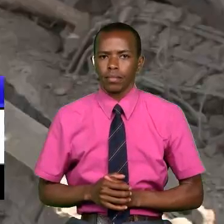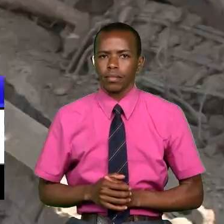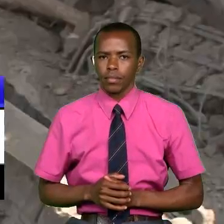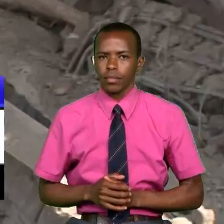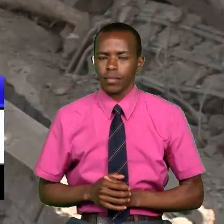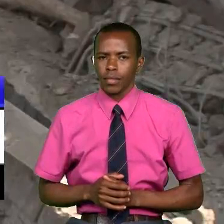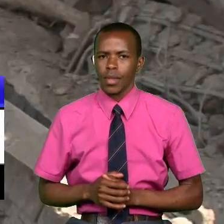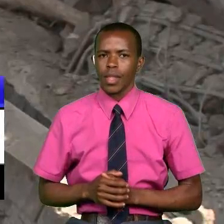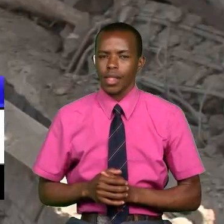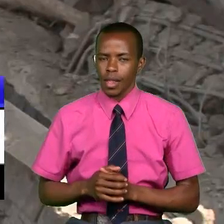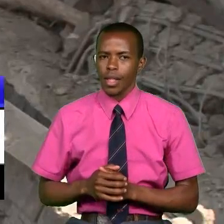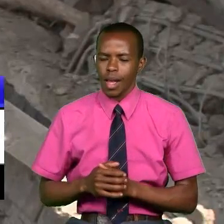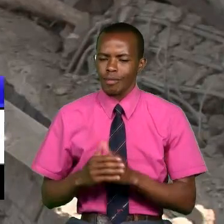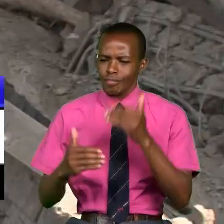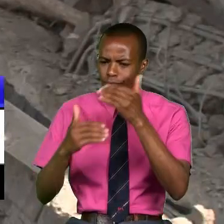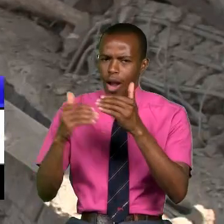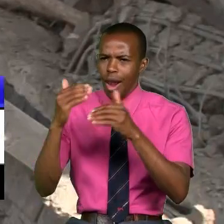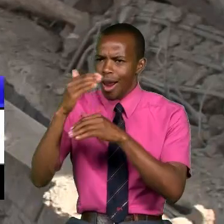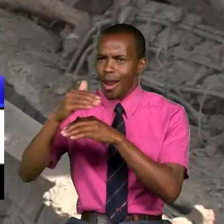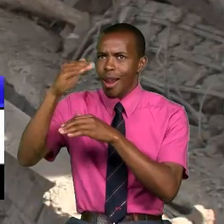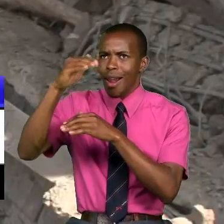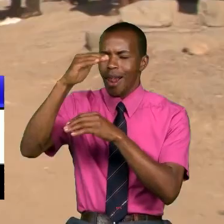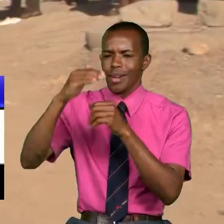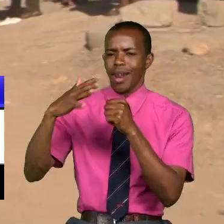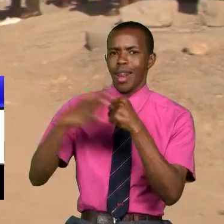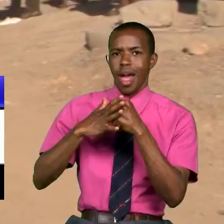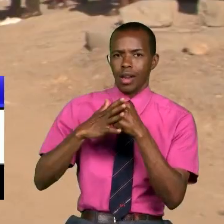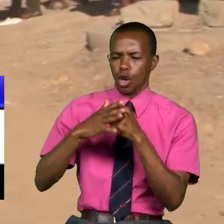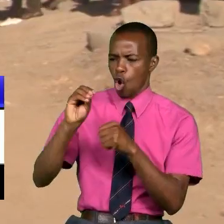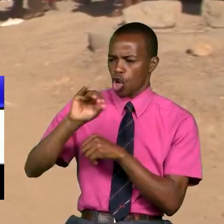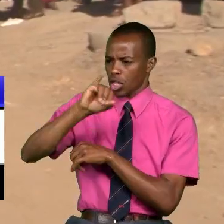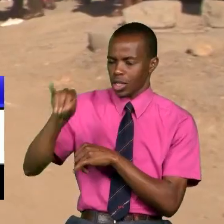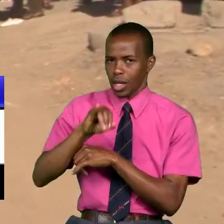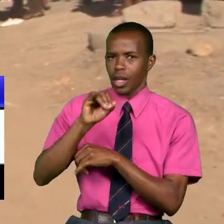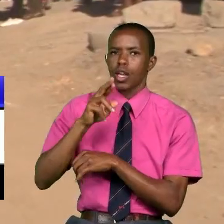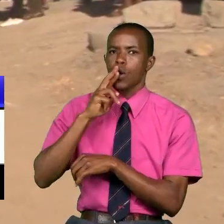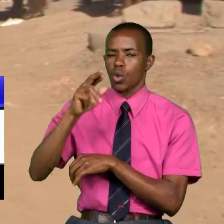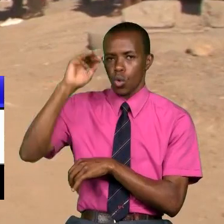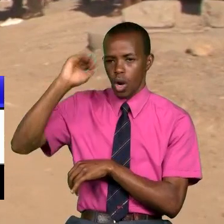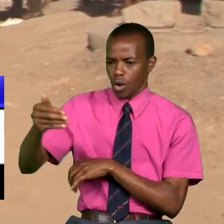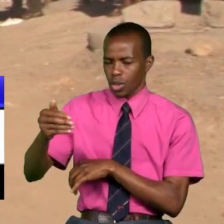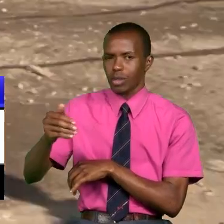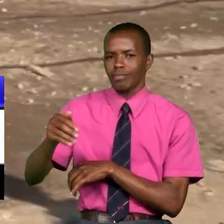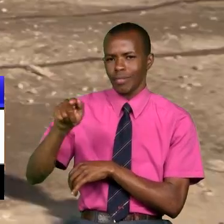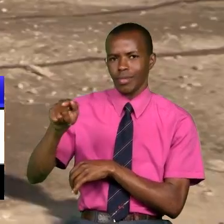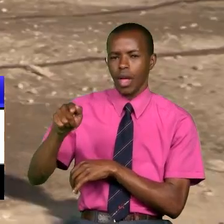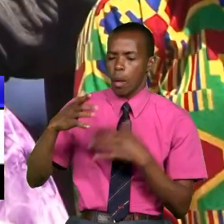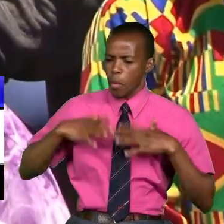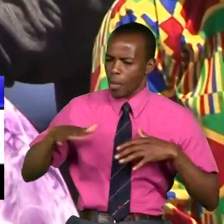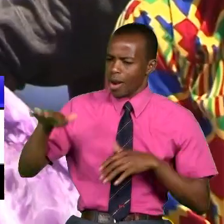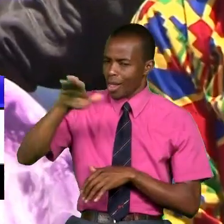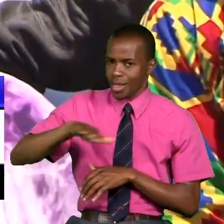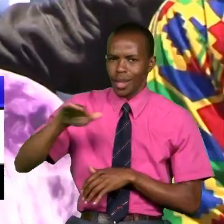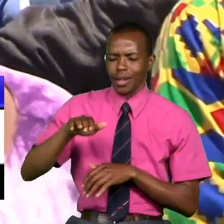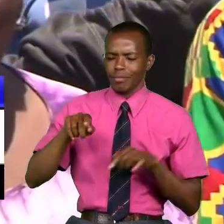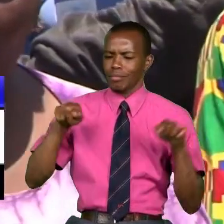Residential building under construction collapsed at OJ area in Ruiru in Kiambu County earlier today, sending residents of the area